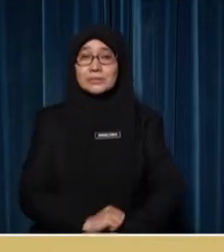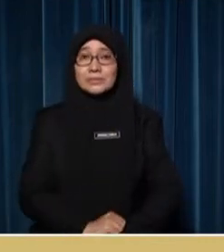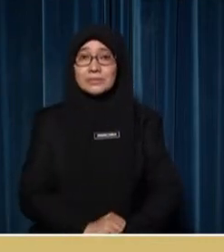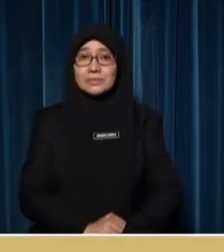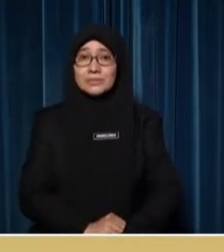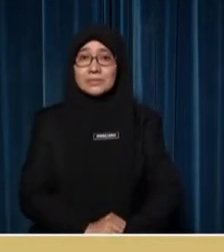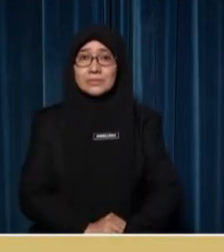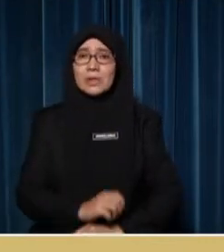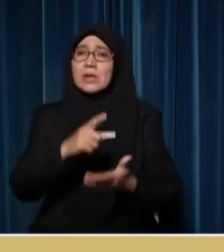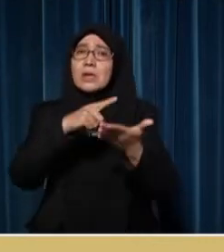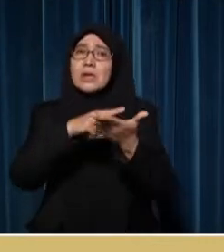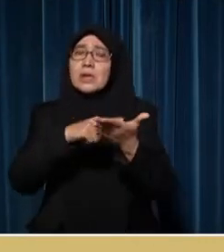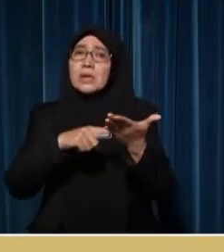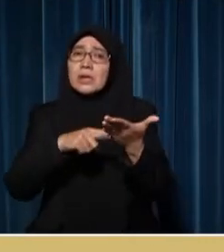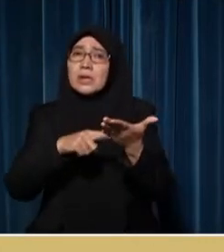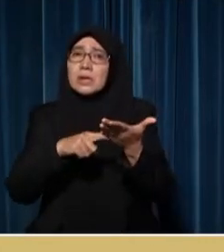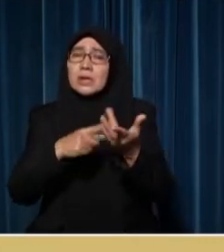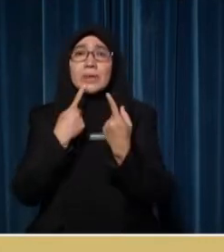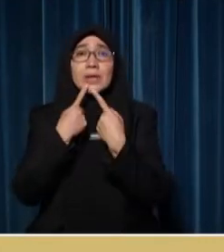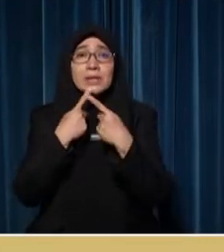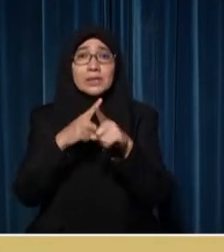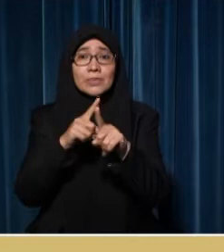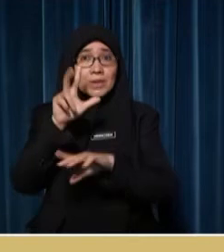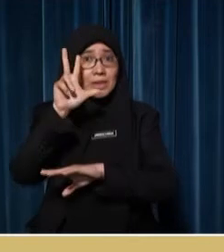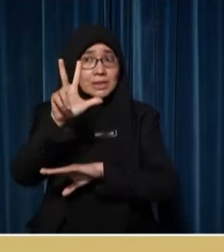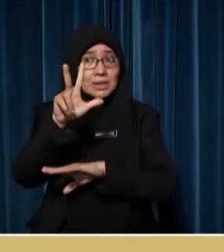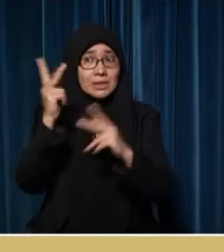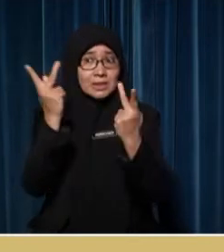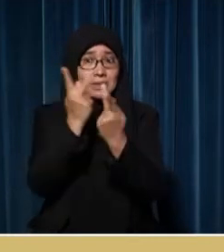the product of 3 times 4?